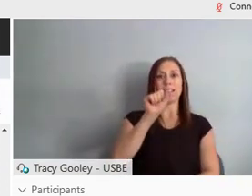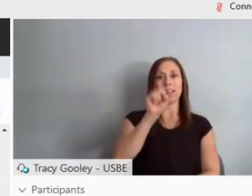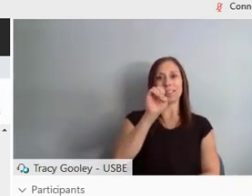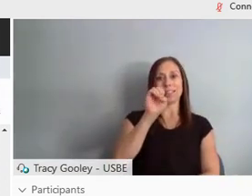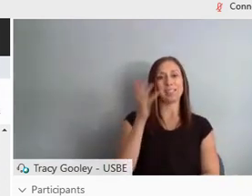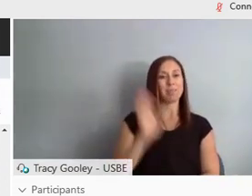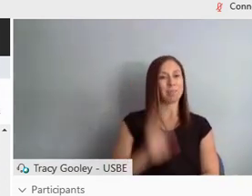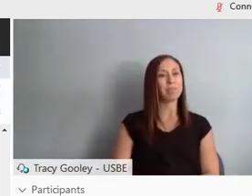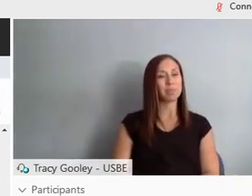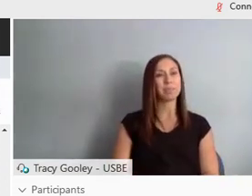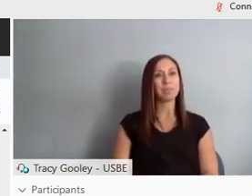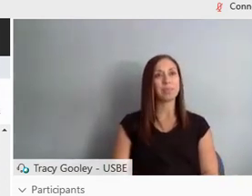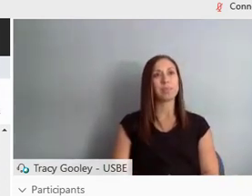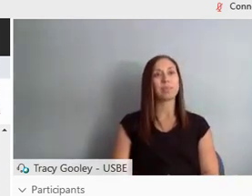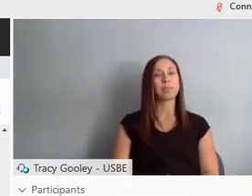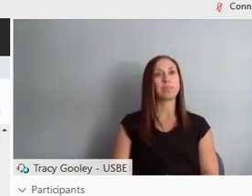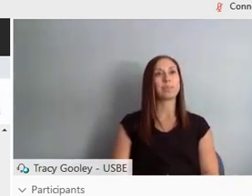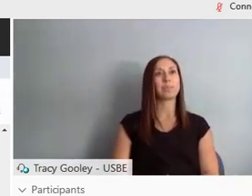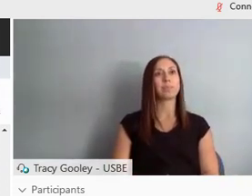case. So,